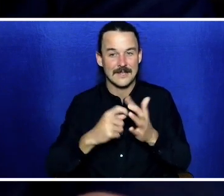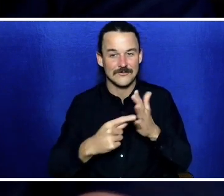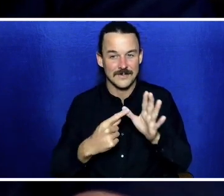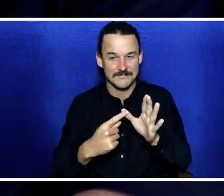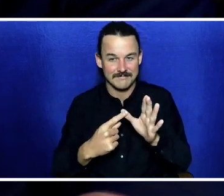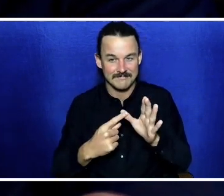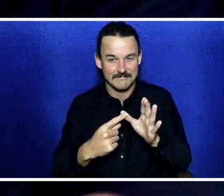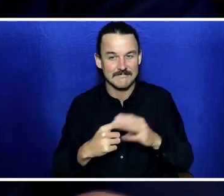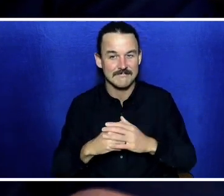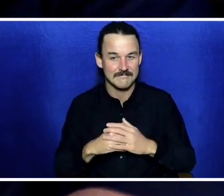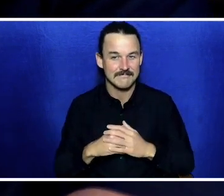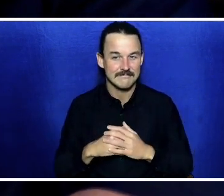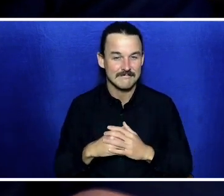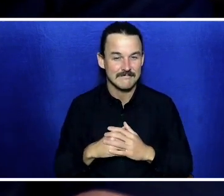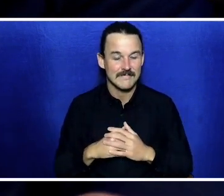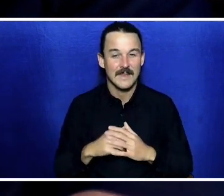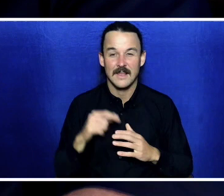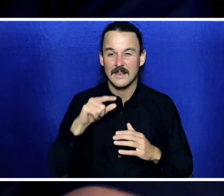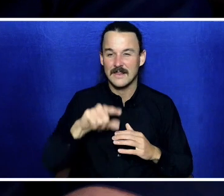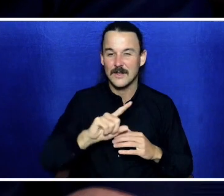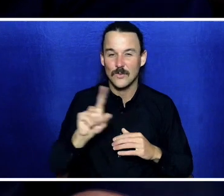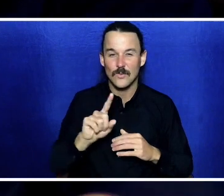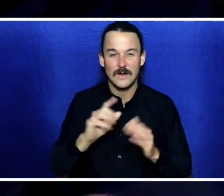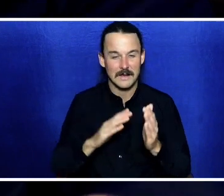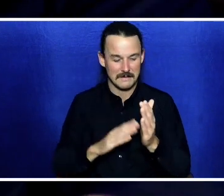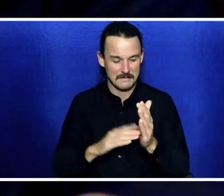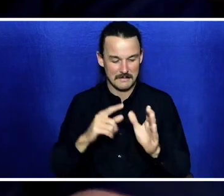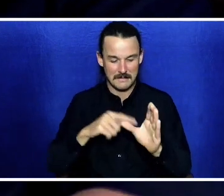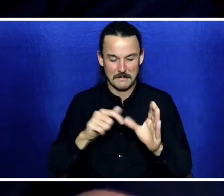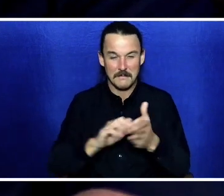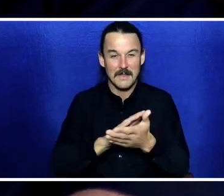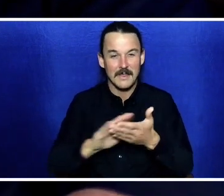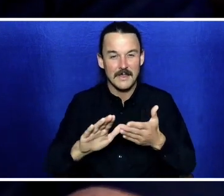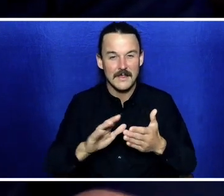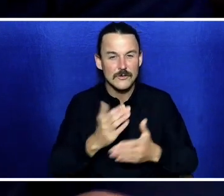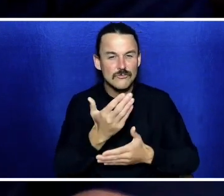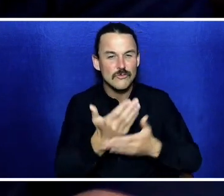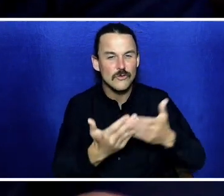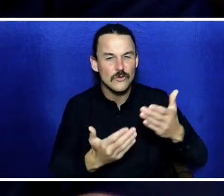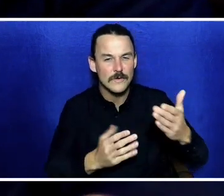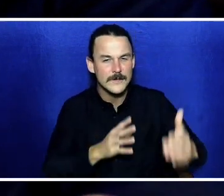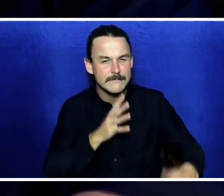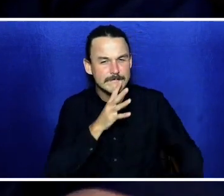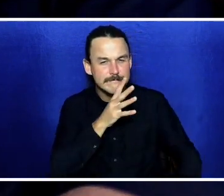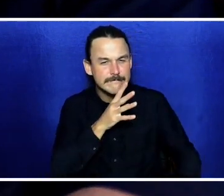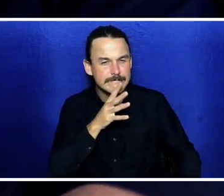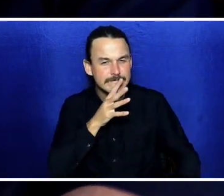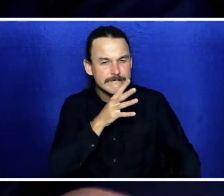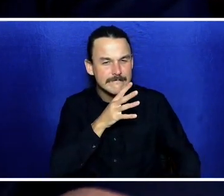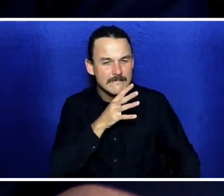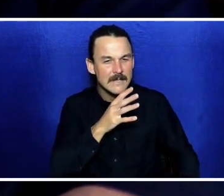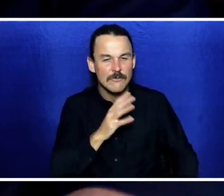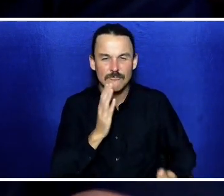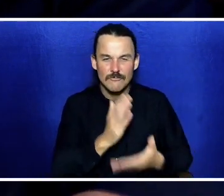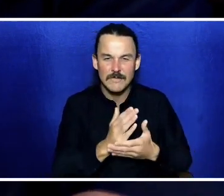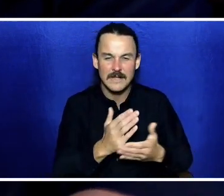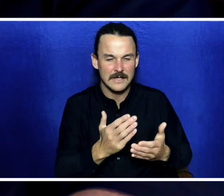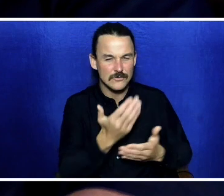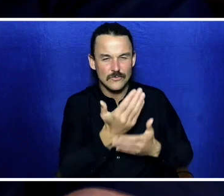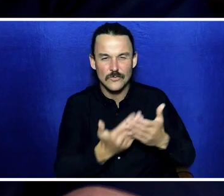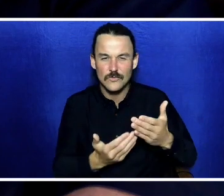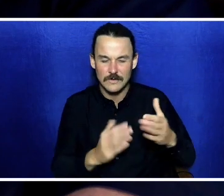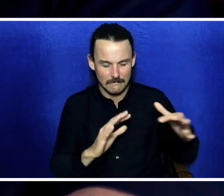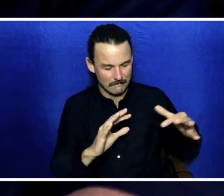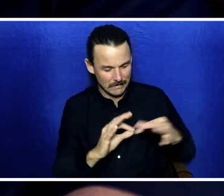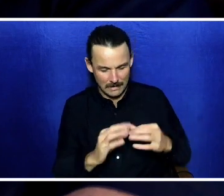the very great depths of human experience and human nature, the deeper truths of our existence. Echo and Narcissus, of course, is the